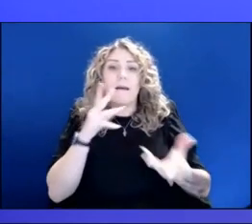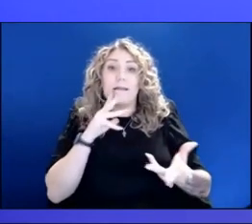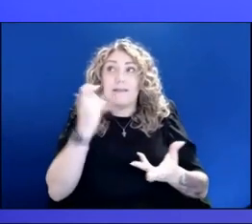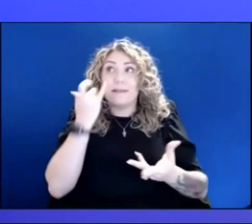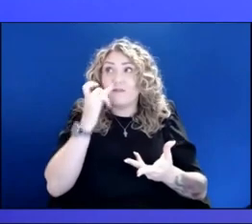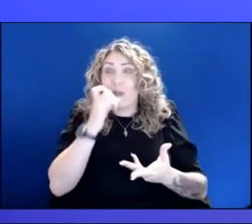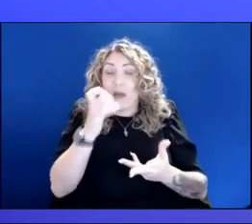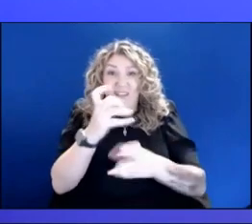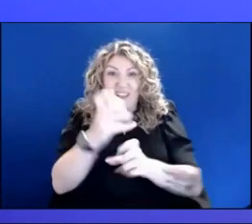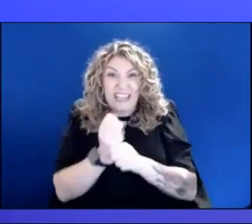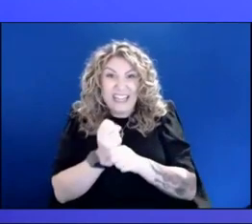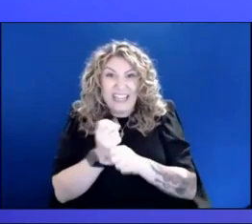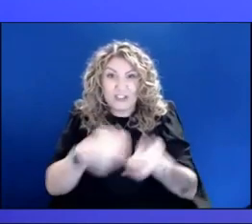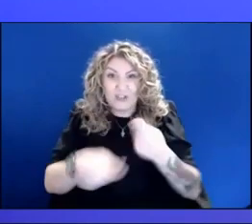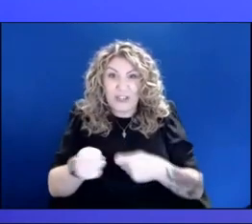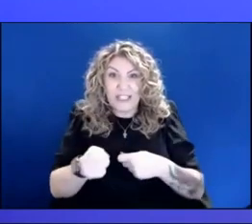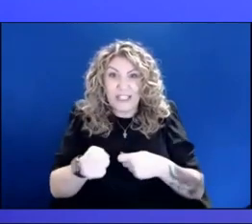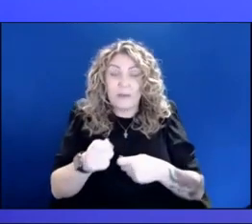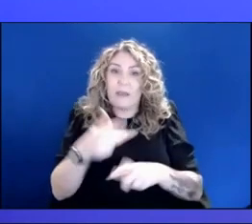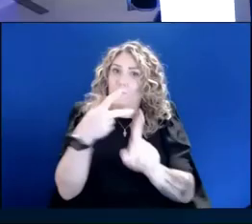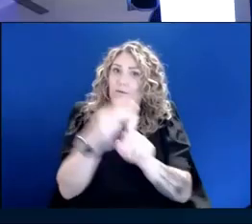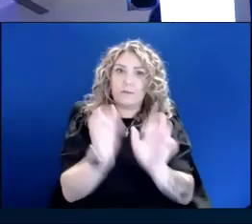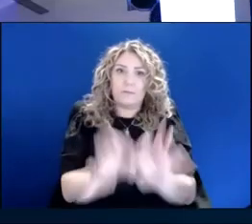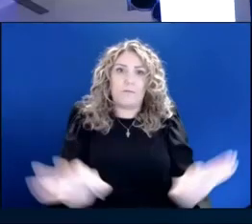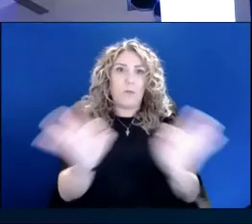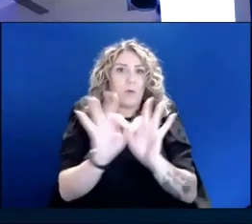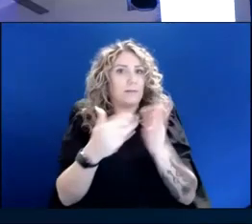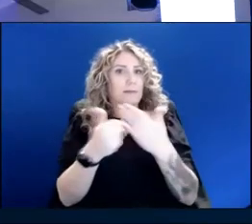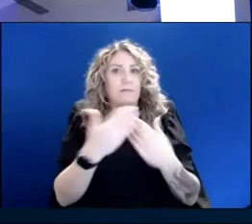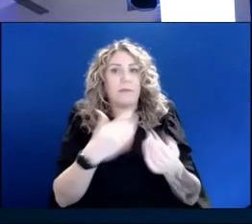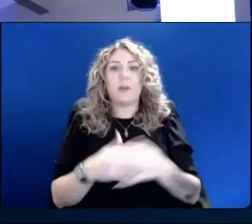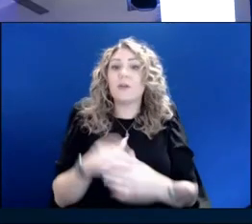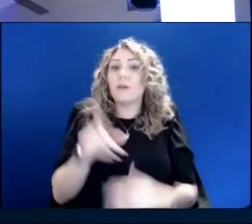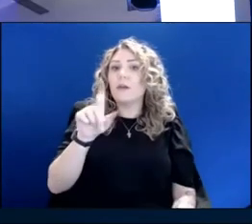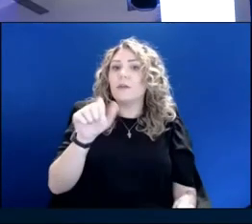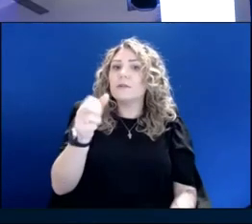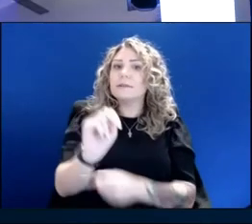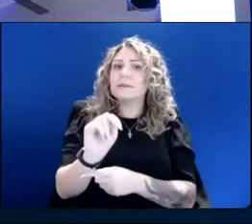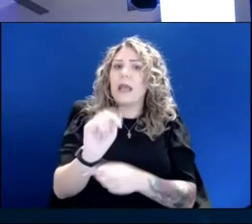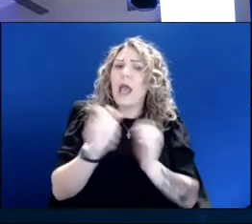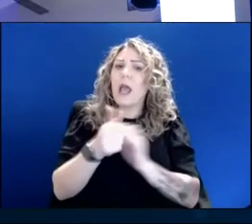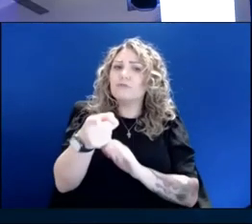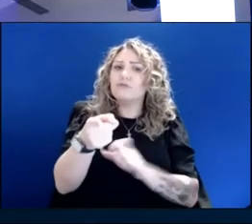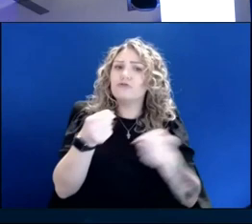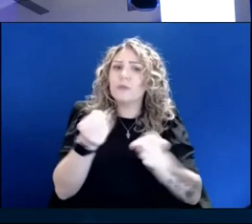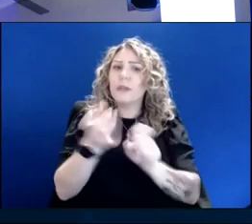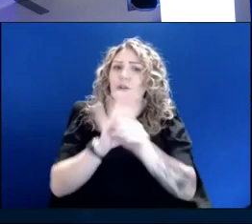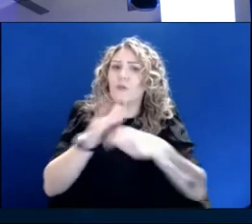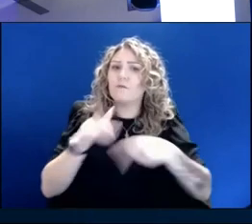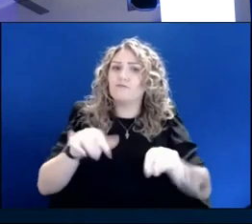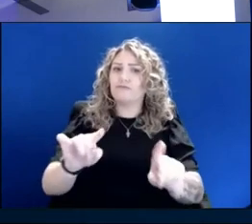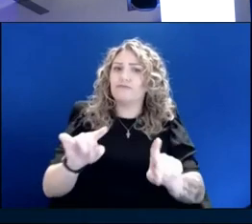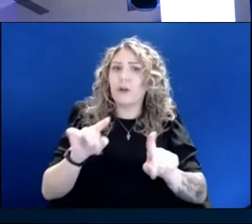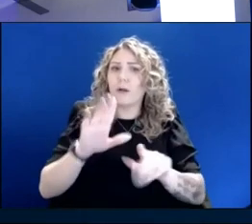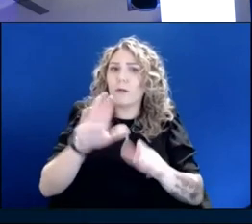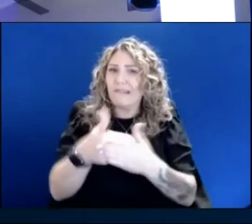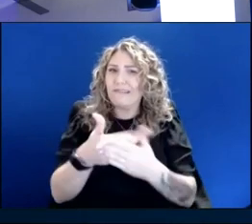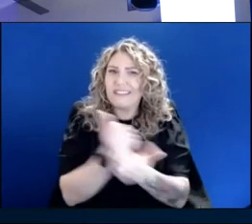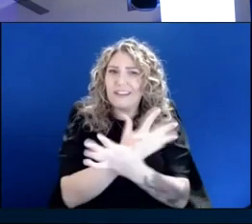the vaccine is very important. Dan, question. How did you handle COVID during this time? Just